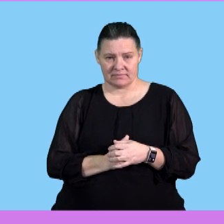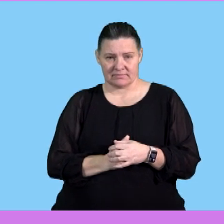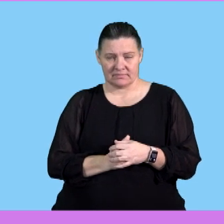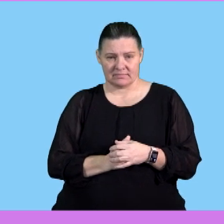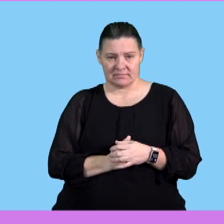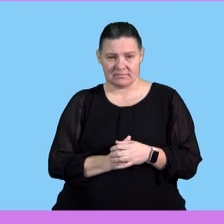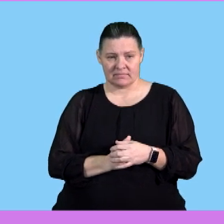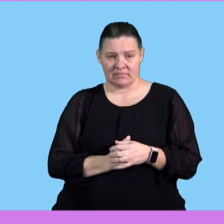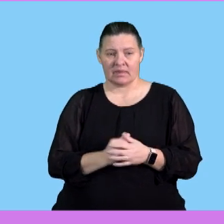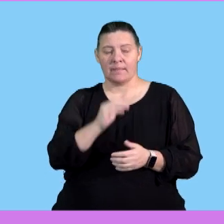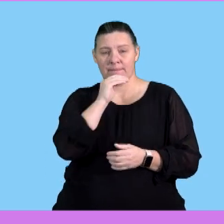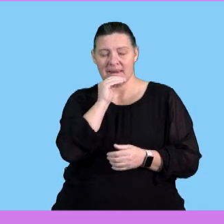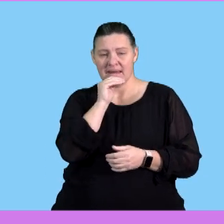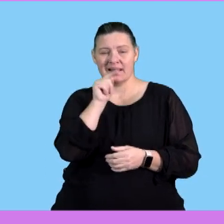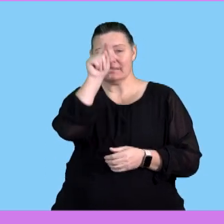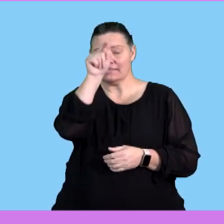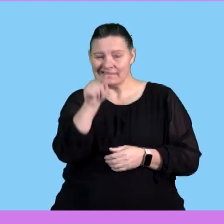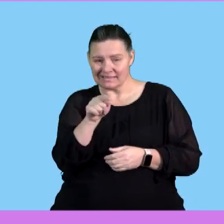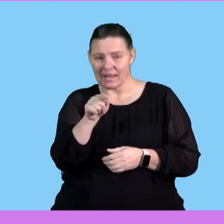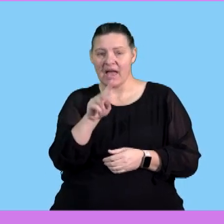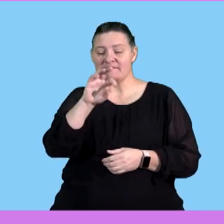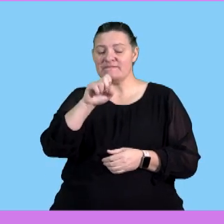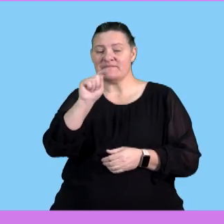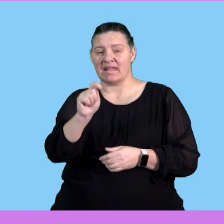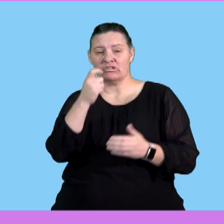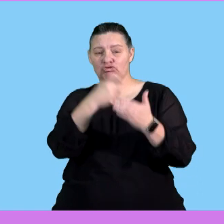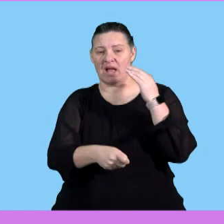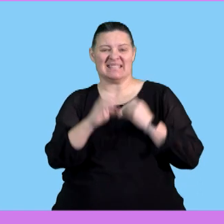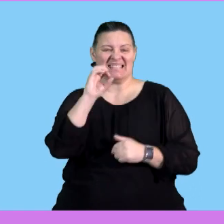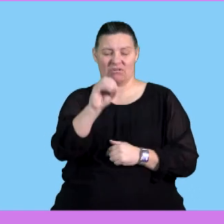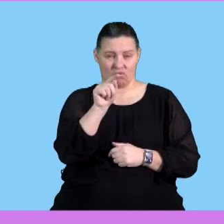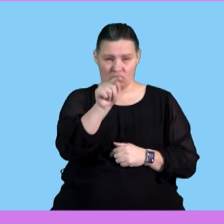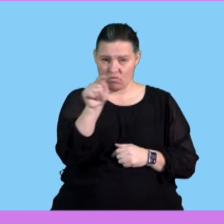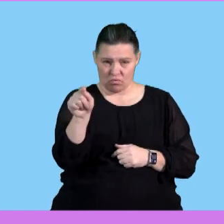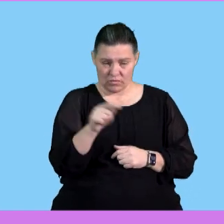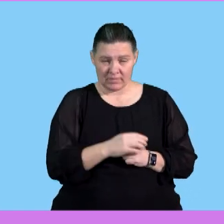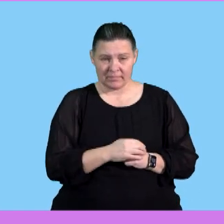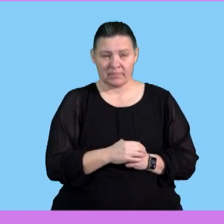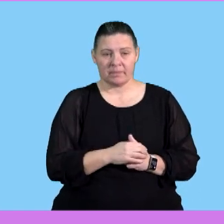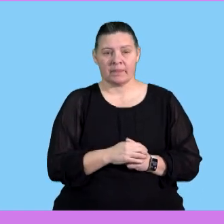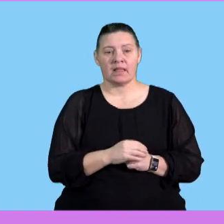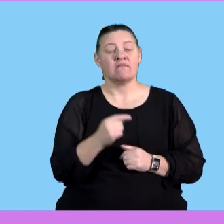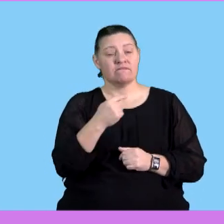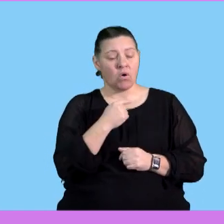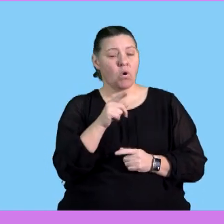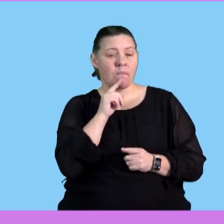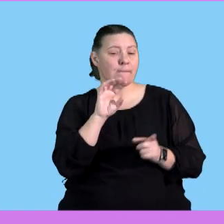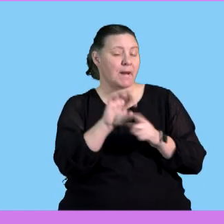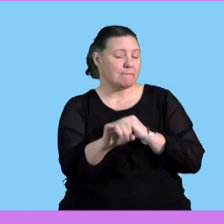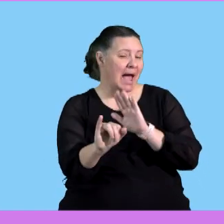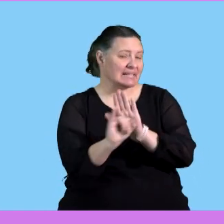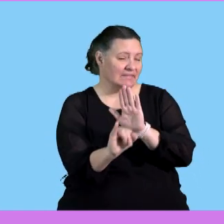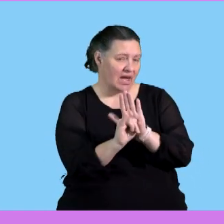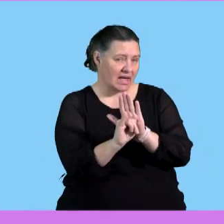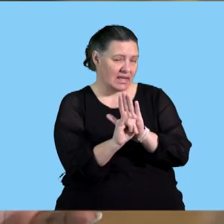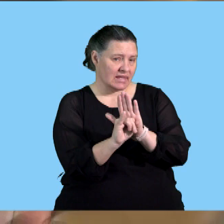value of B, which are the zero rated items. So the zero VAT items. Remember, we have said in order for you